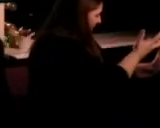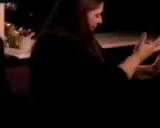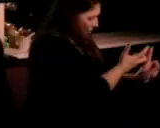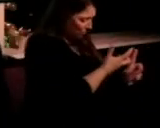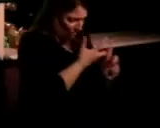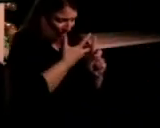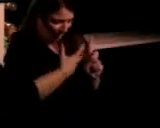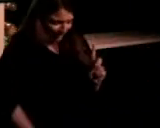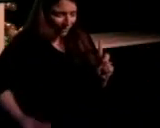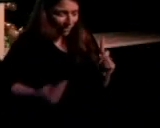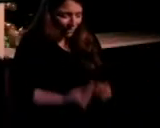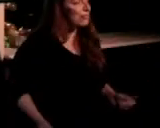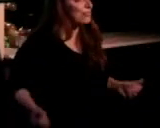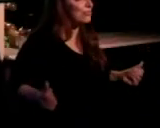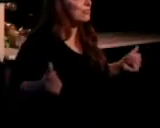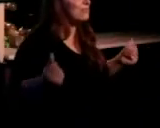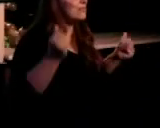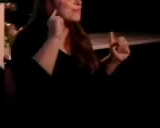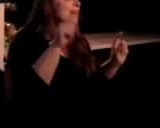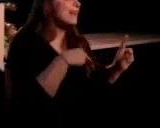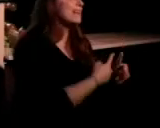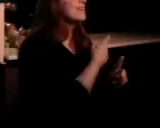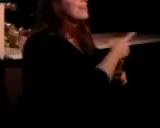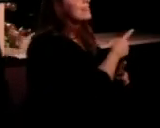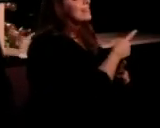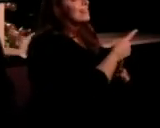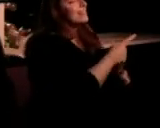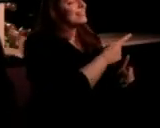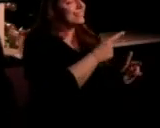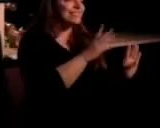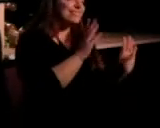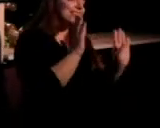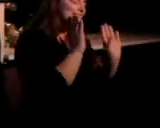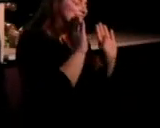it's like the world is falling through. It's when he